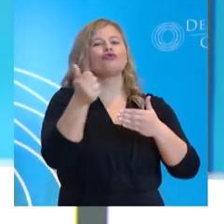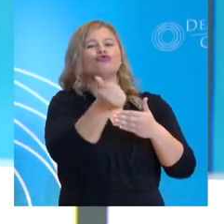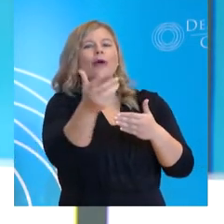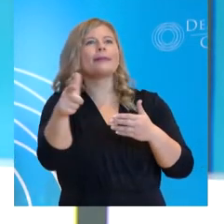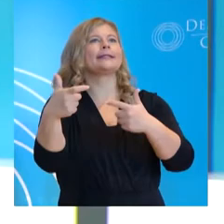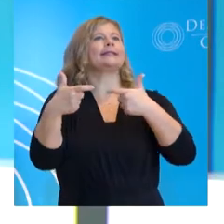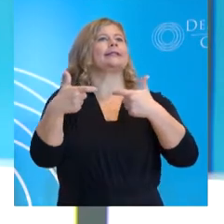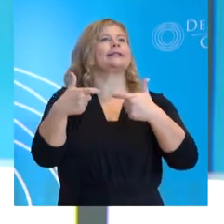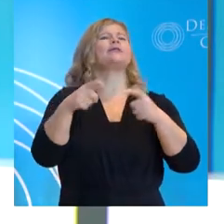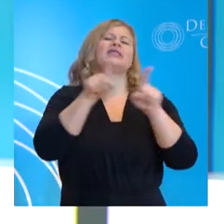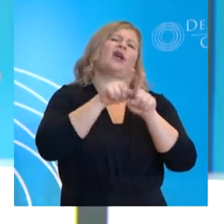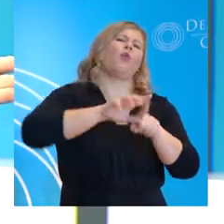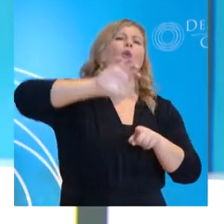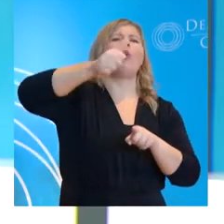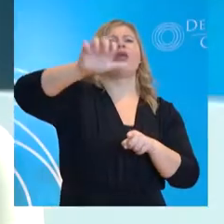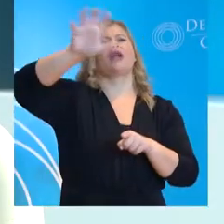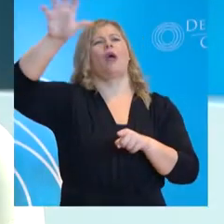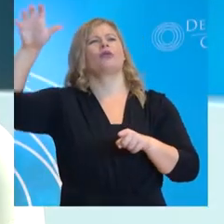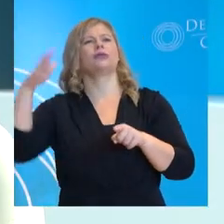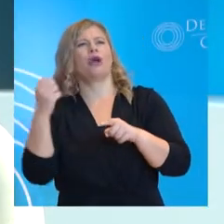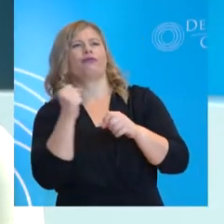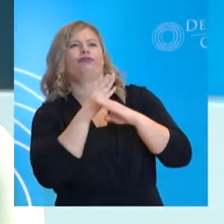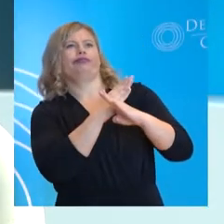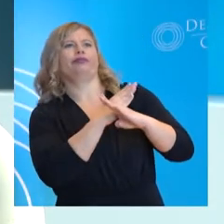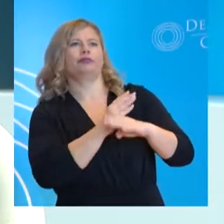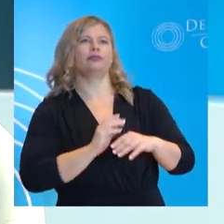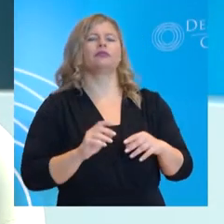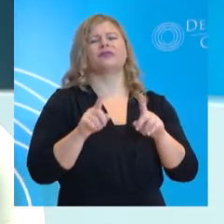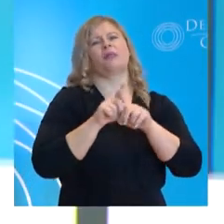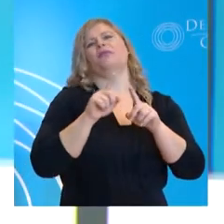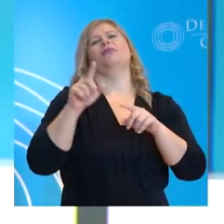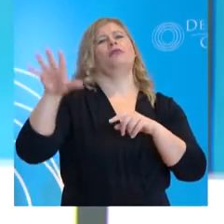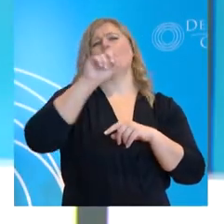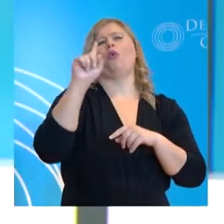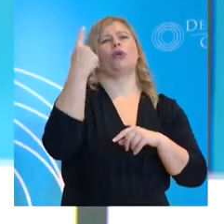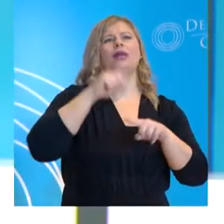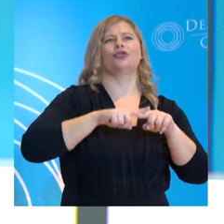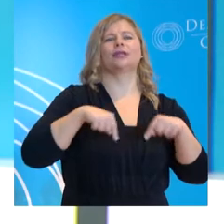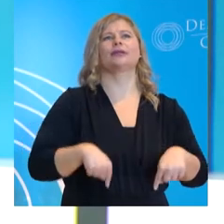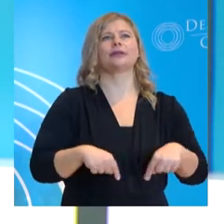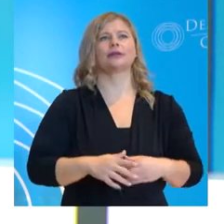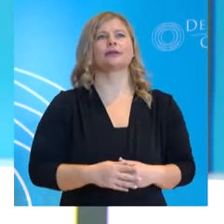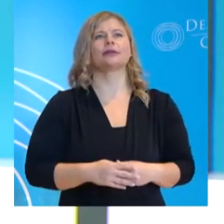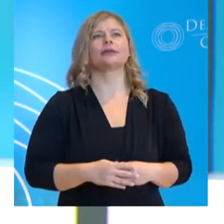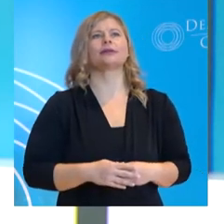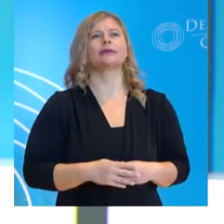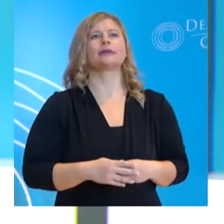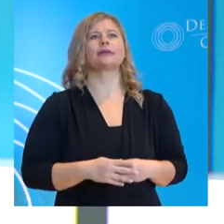said that, there are countries. Is there anything unique about the resistance here? No, I don't think there's something particularly